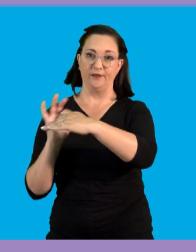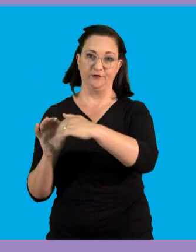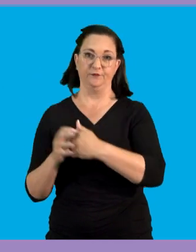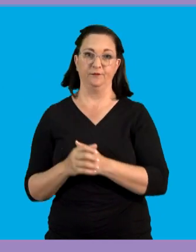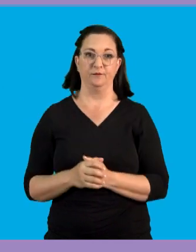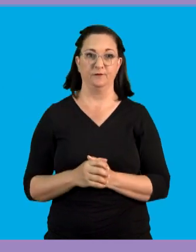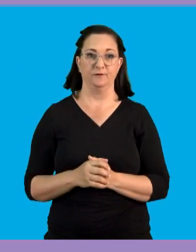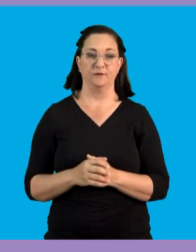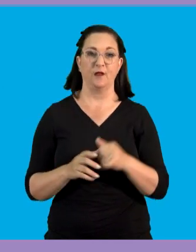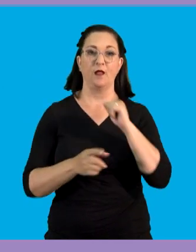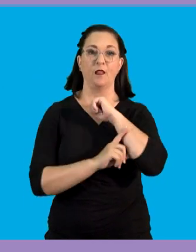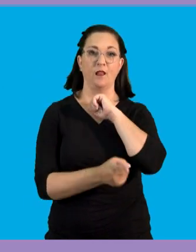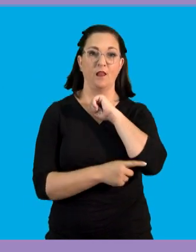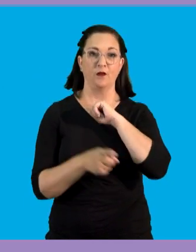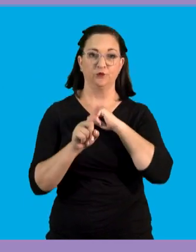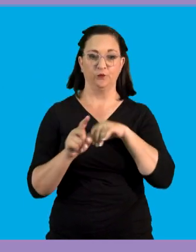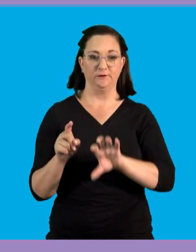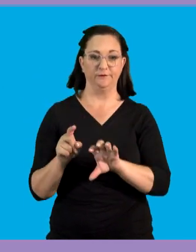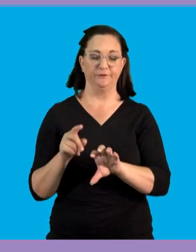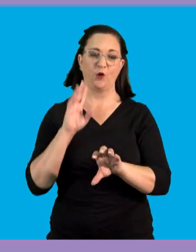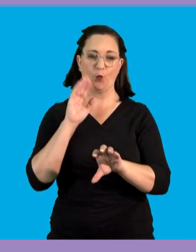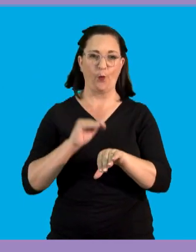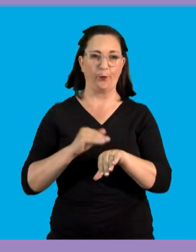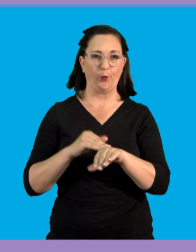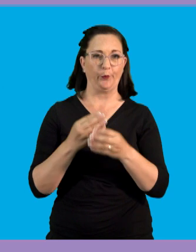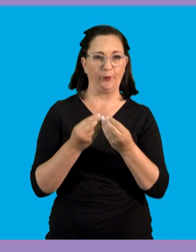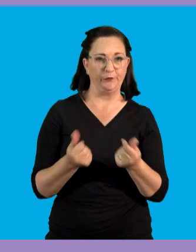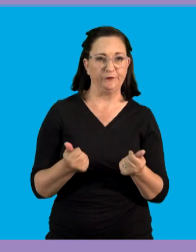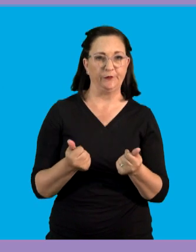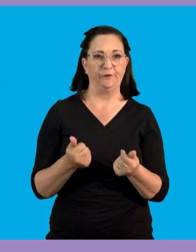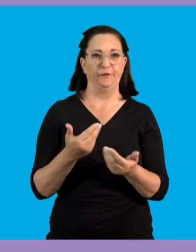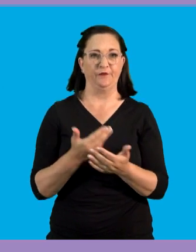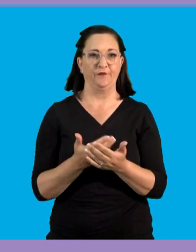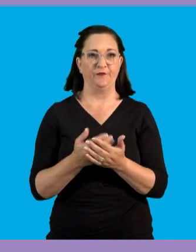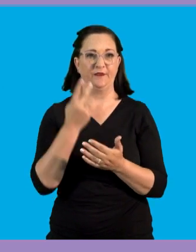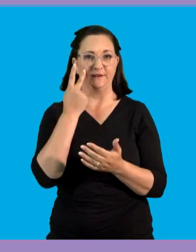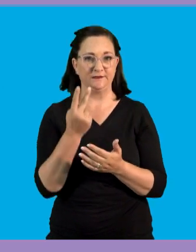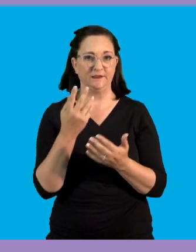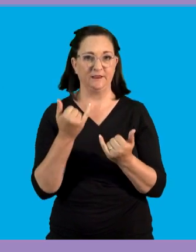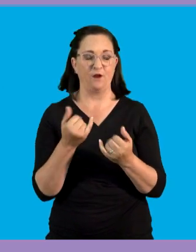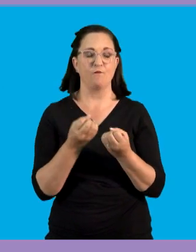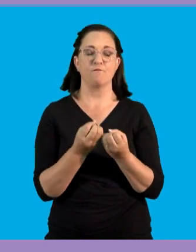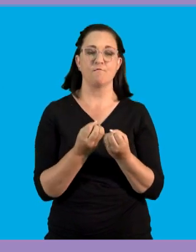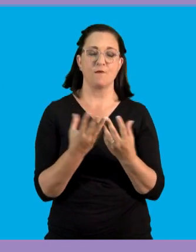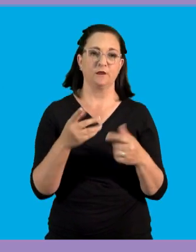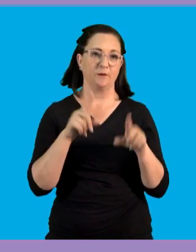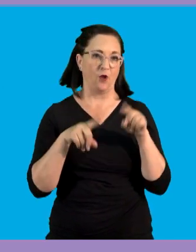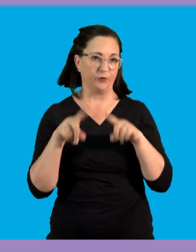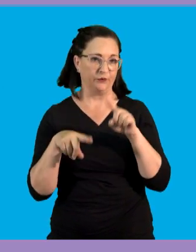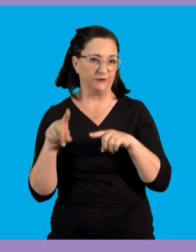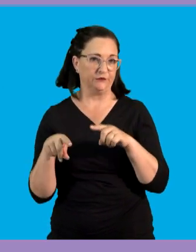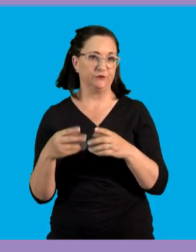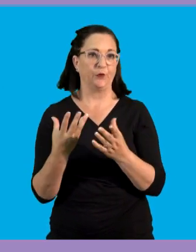fraction. Then lastly, we are going to be looking at solving problems, where we are going to be solving problems in the context of